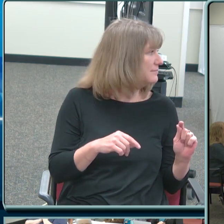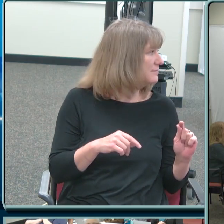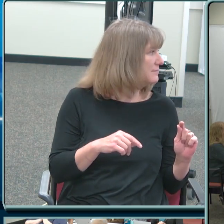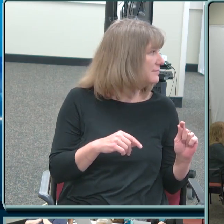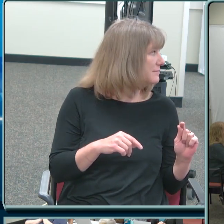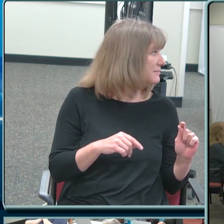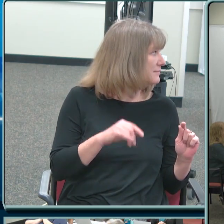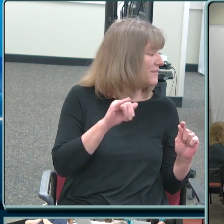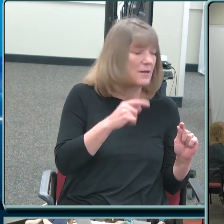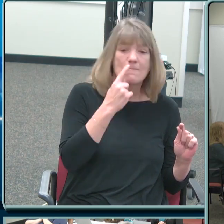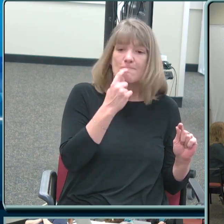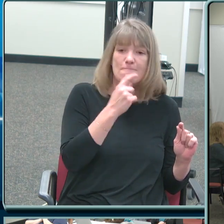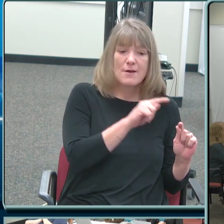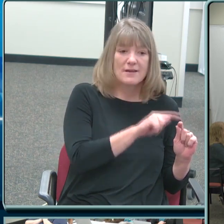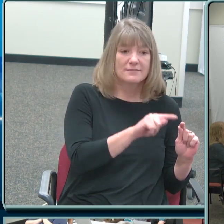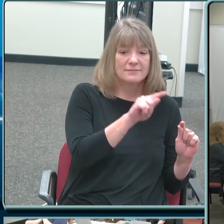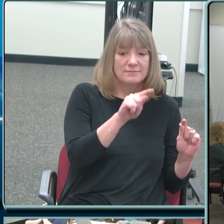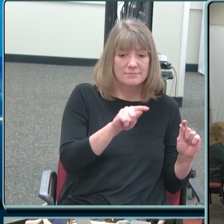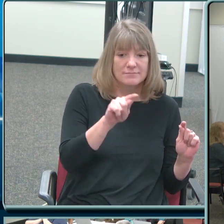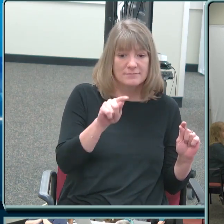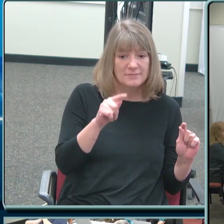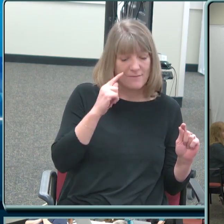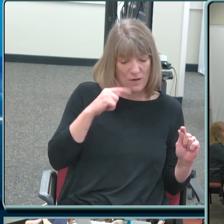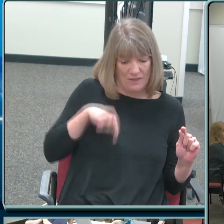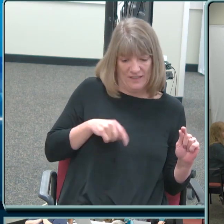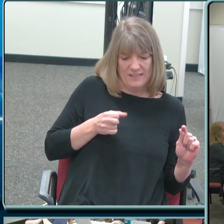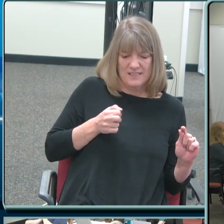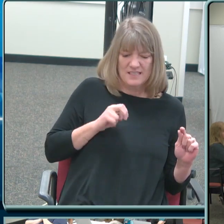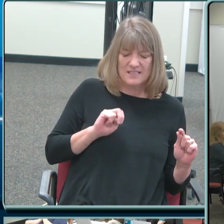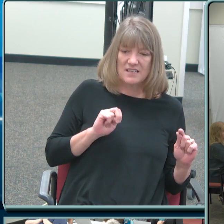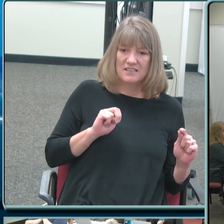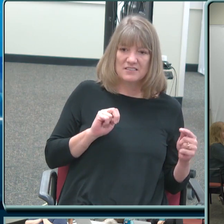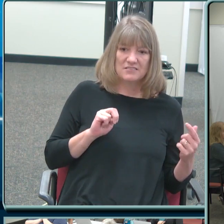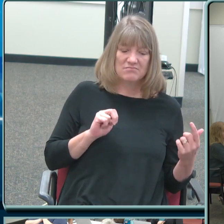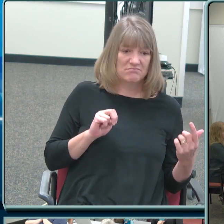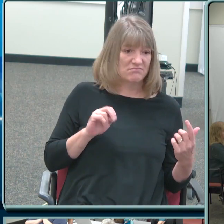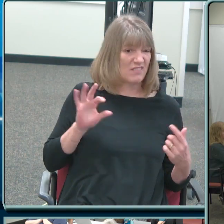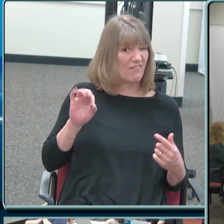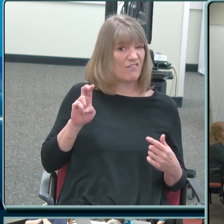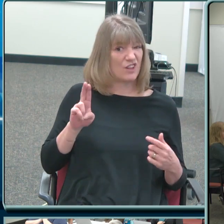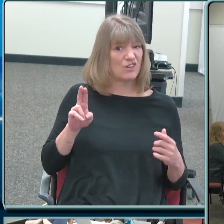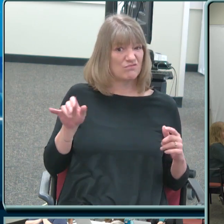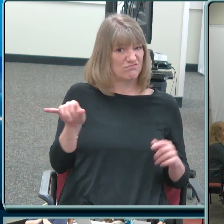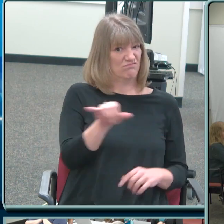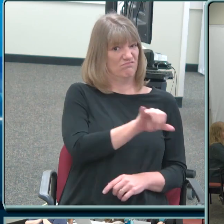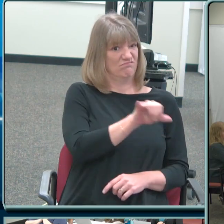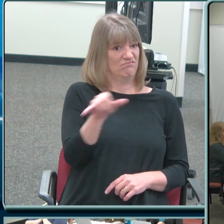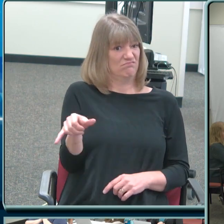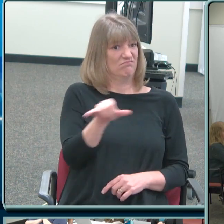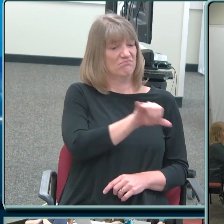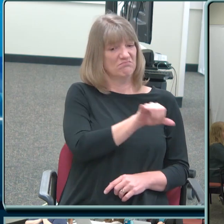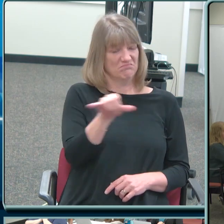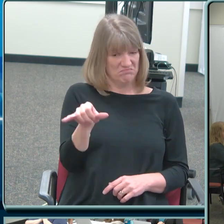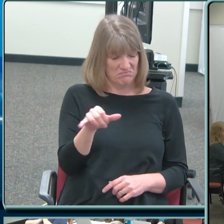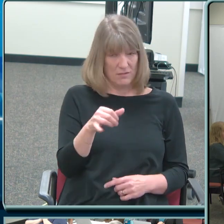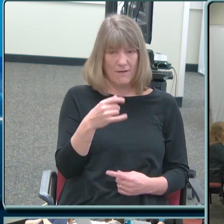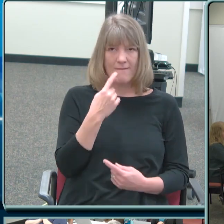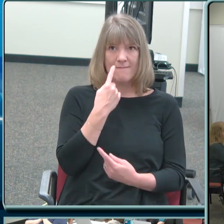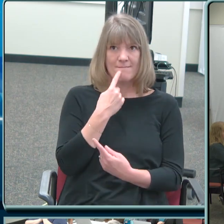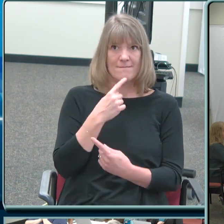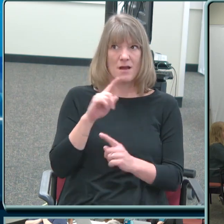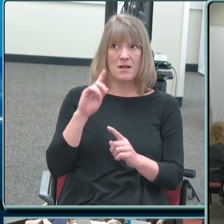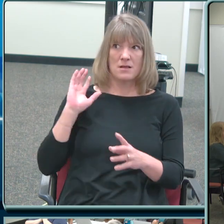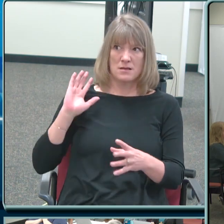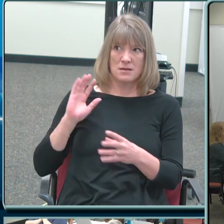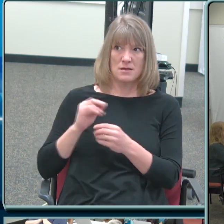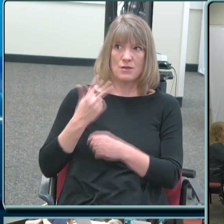right? And that red trend just tells us, you know, for this season, it's sort of like mapped head-to-head with flu almost, right? Like, so for finally, after 3